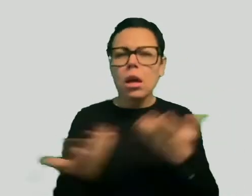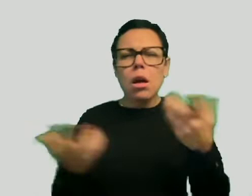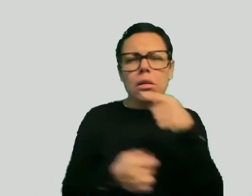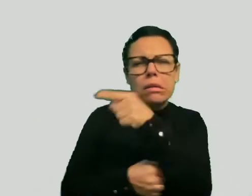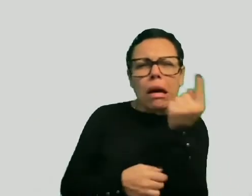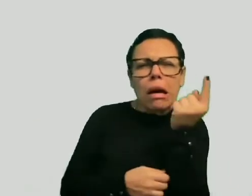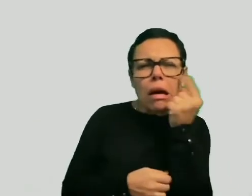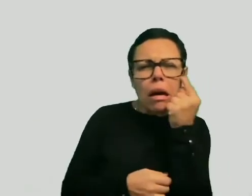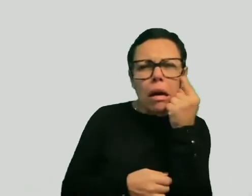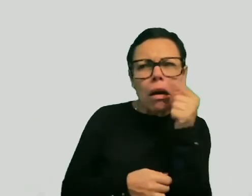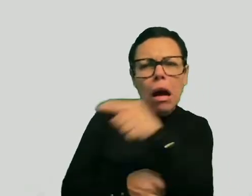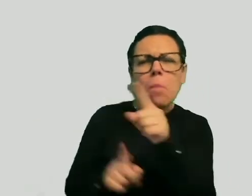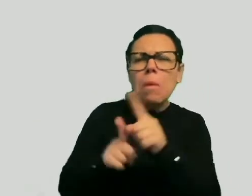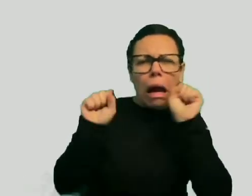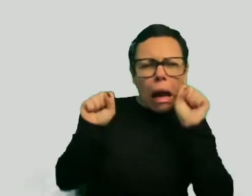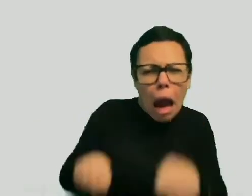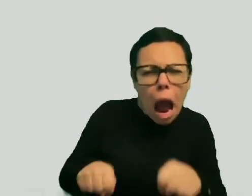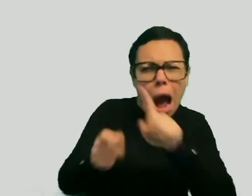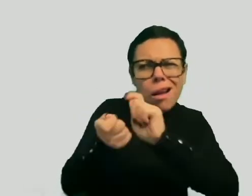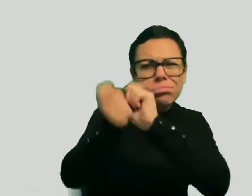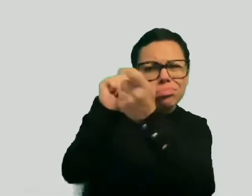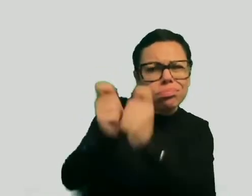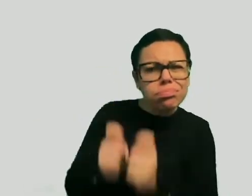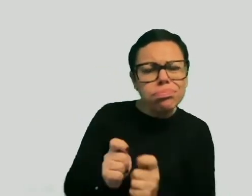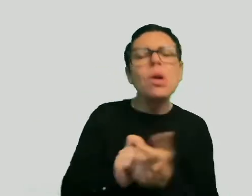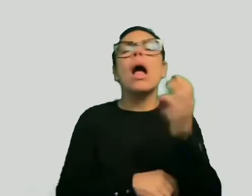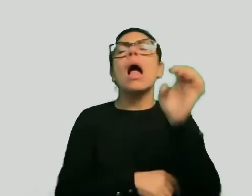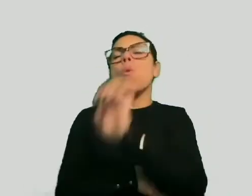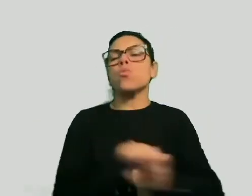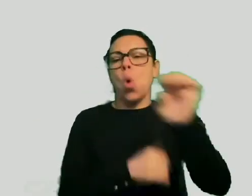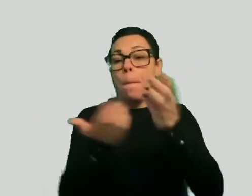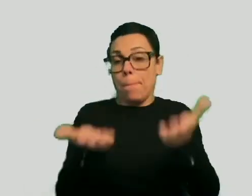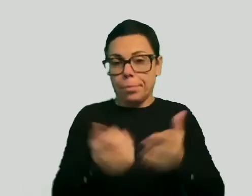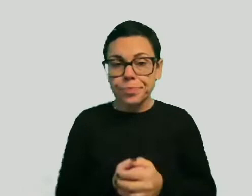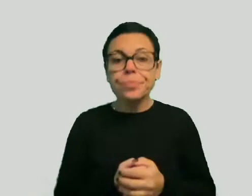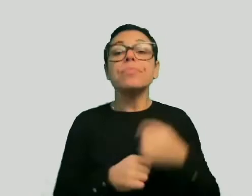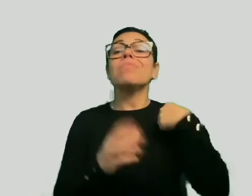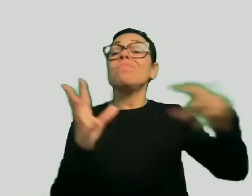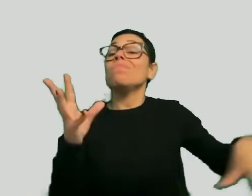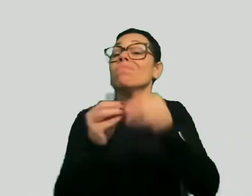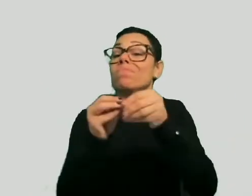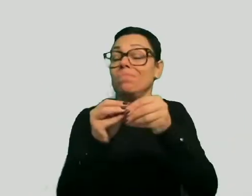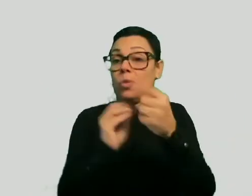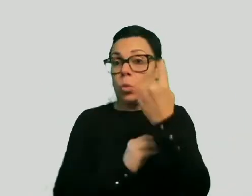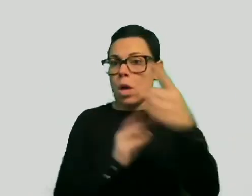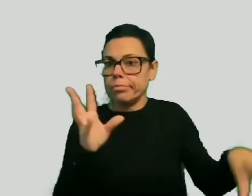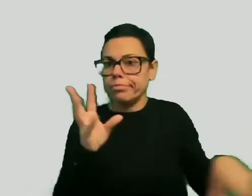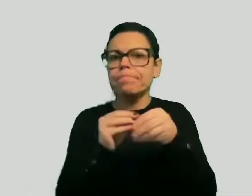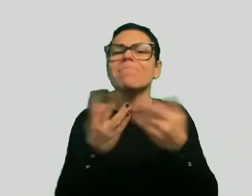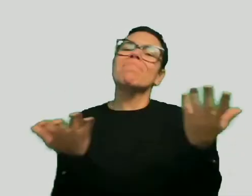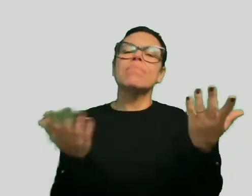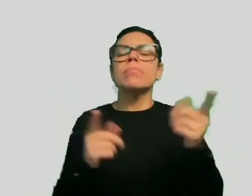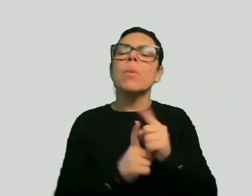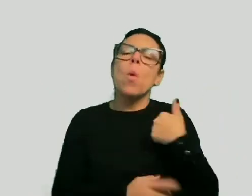European Union. In addition, and that's also a message that I want to share with you, EIGE has